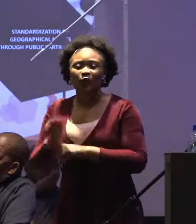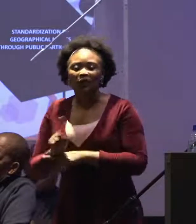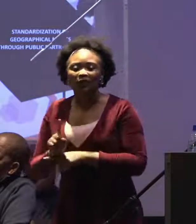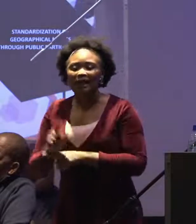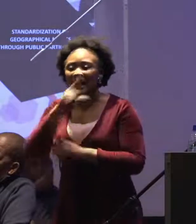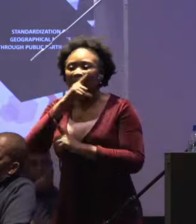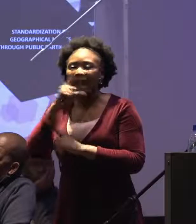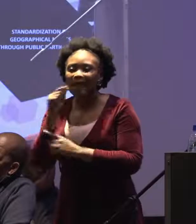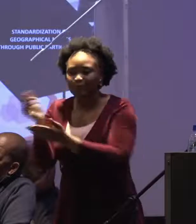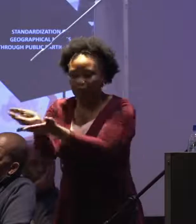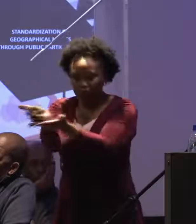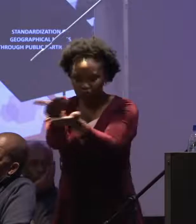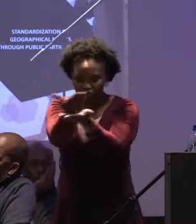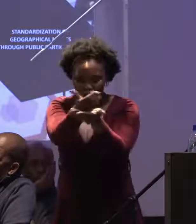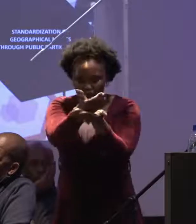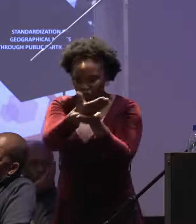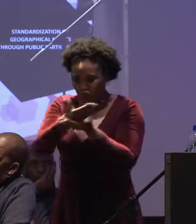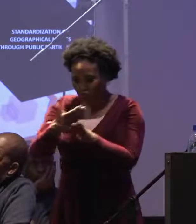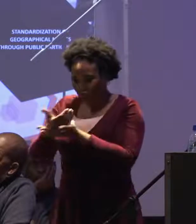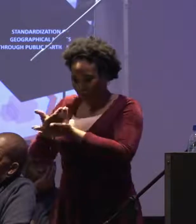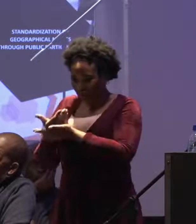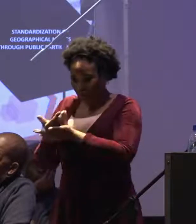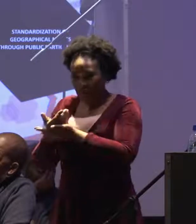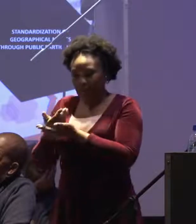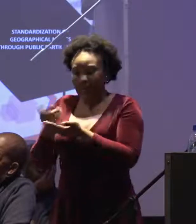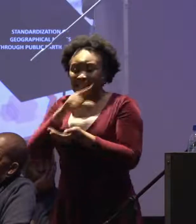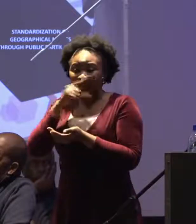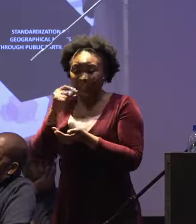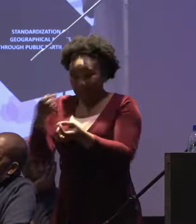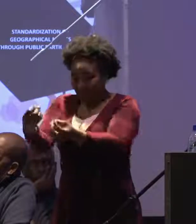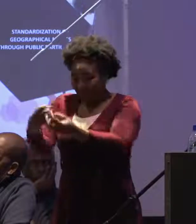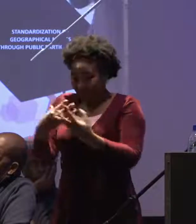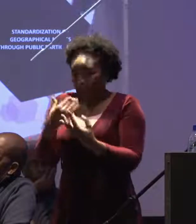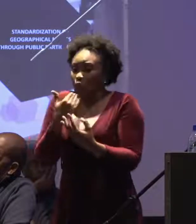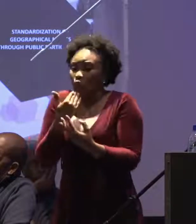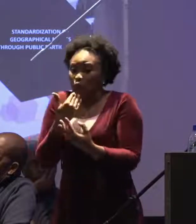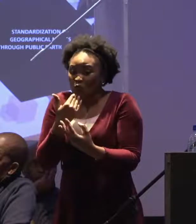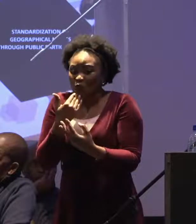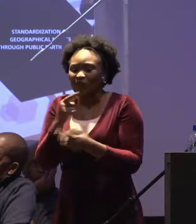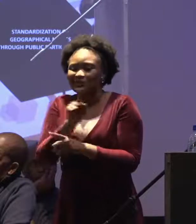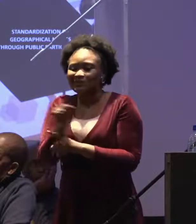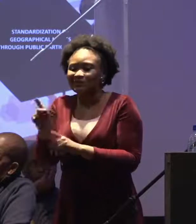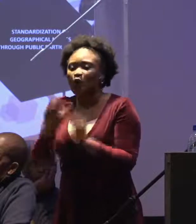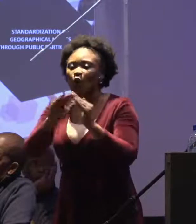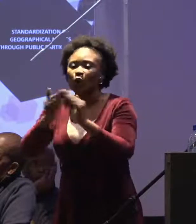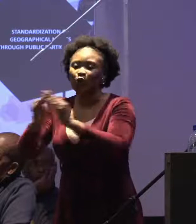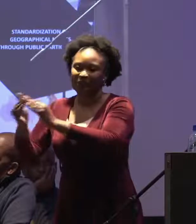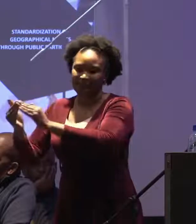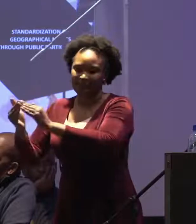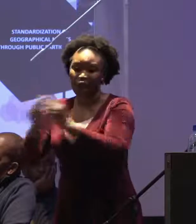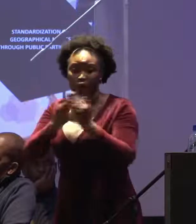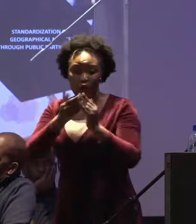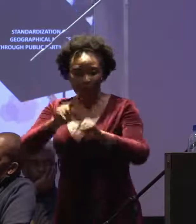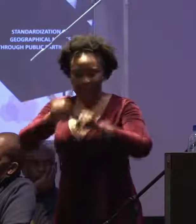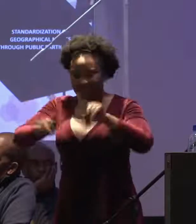the names received from communities. And communities are diverse, of course,